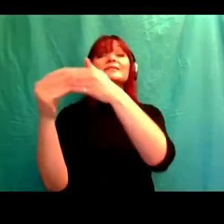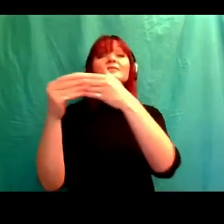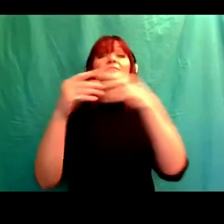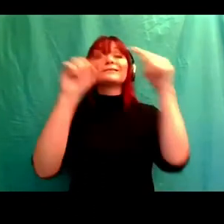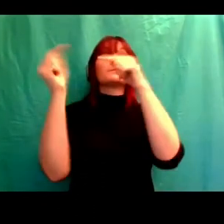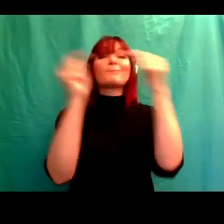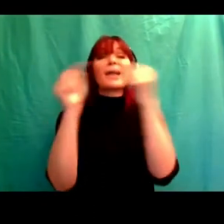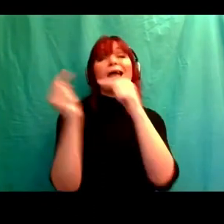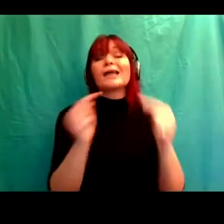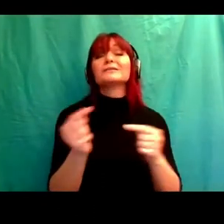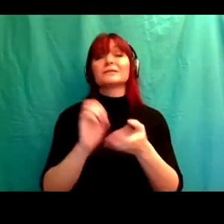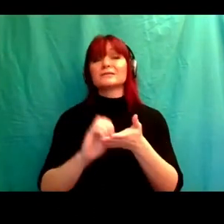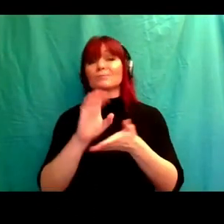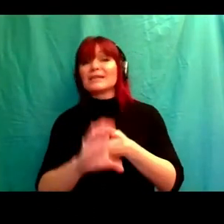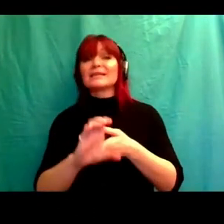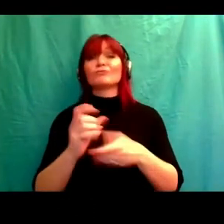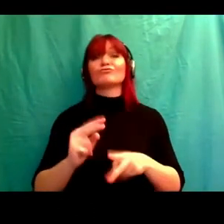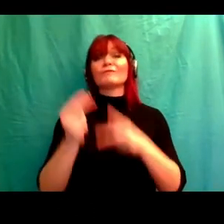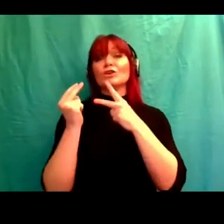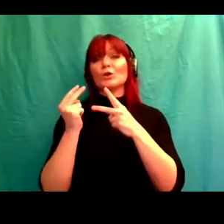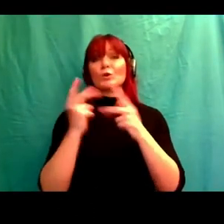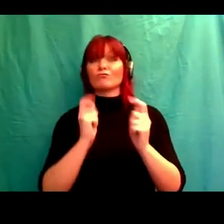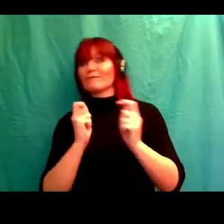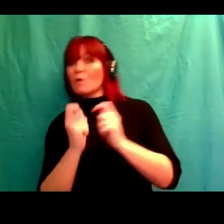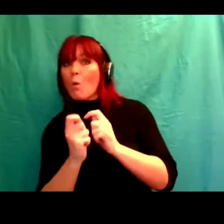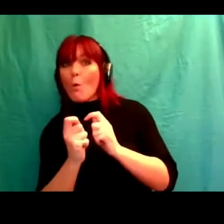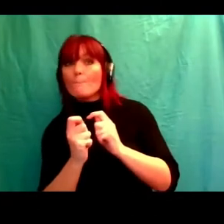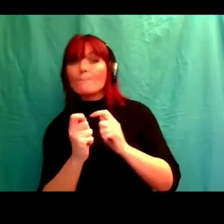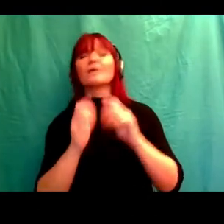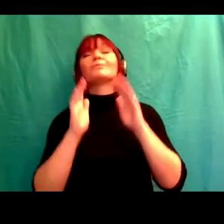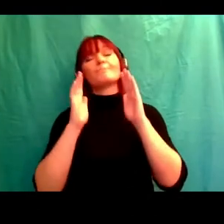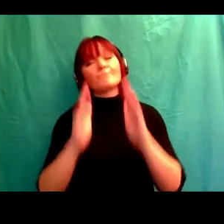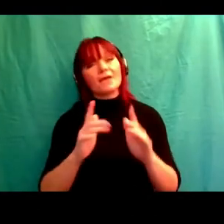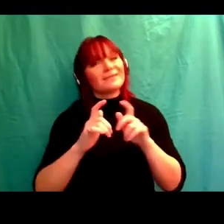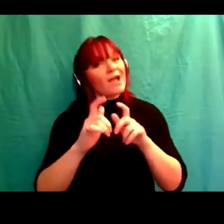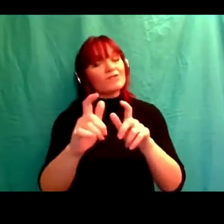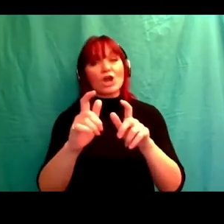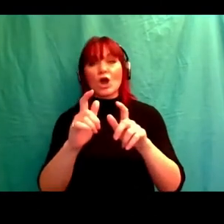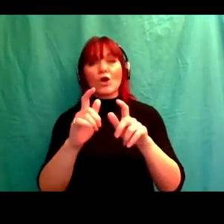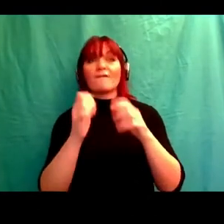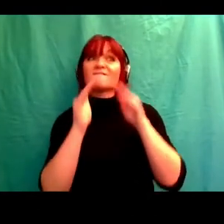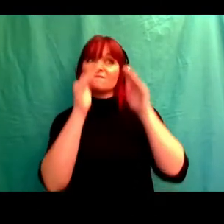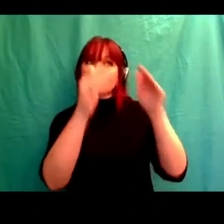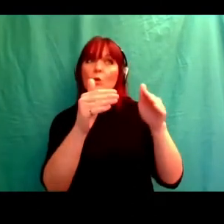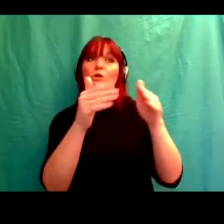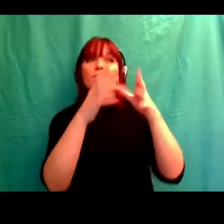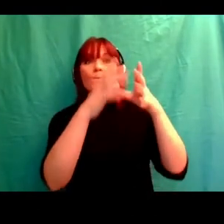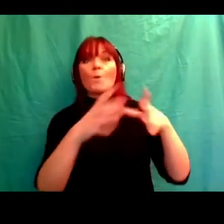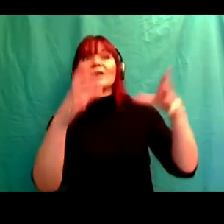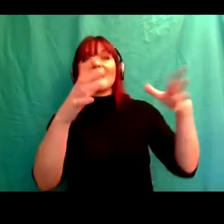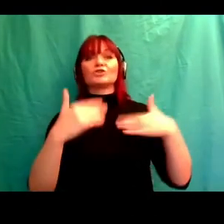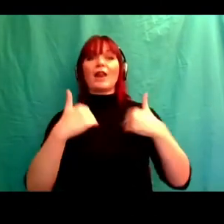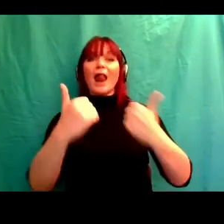debates about reform, that they don't allow the spotlight to turn away from that wider question around population health management, because that is the